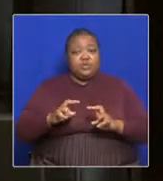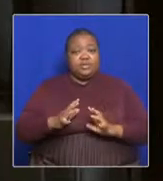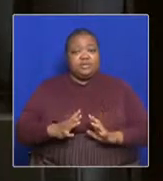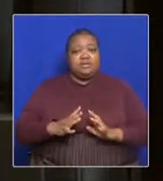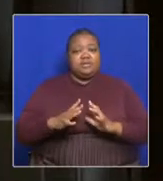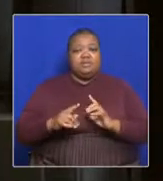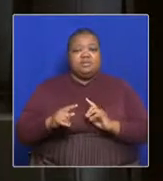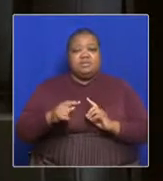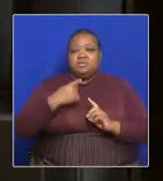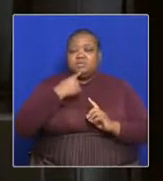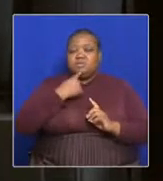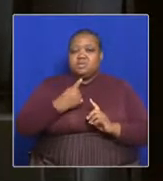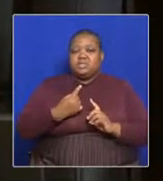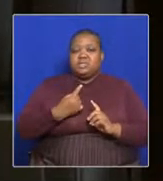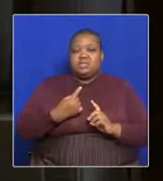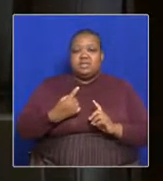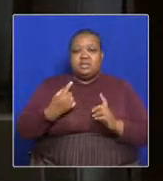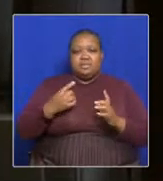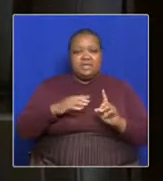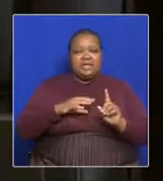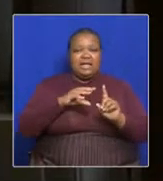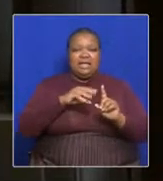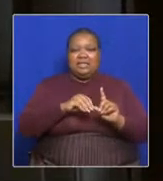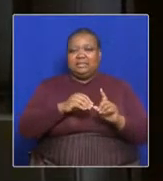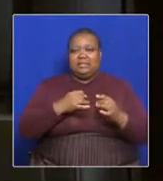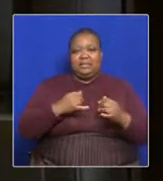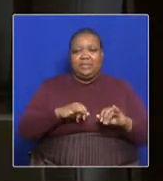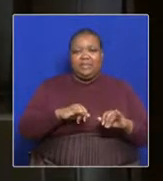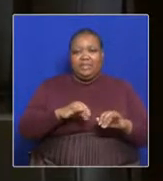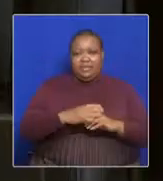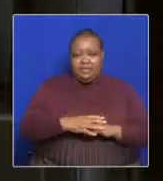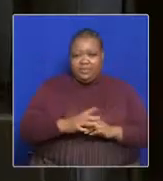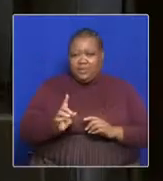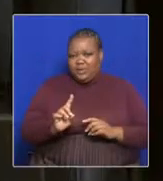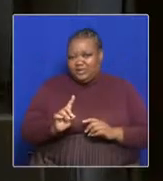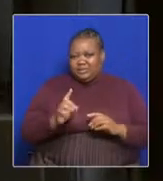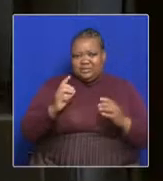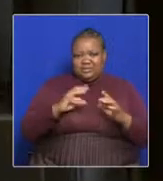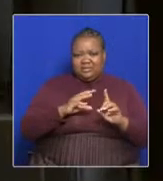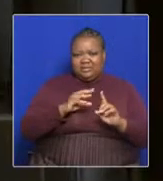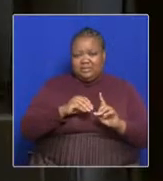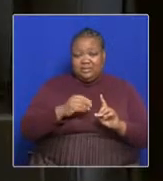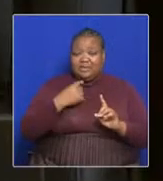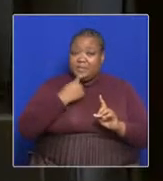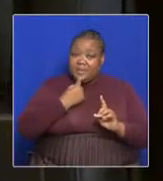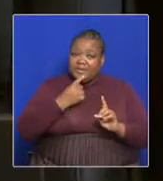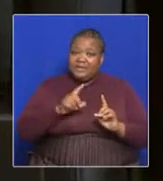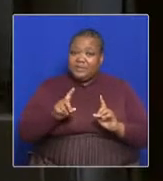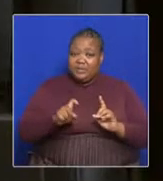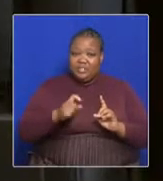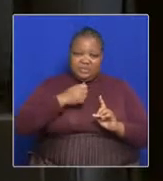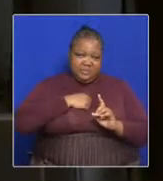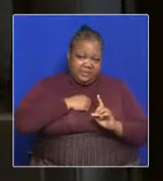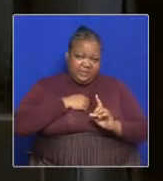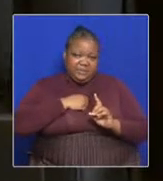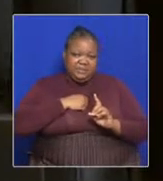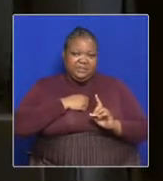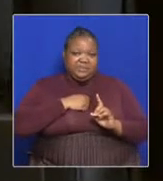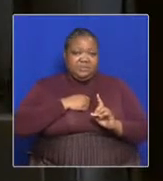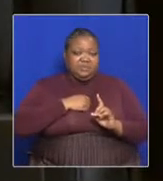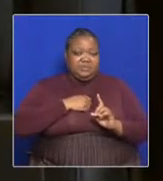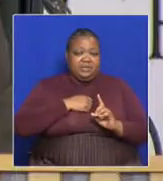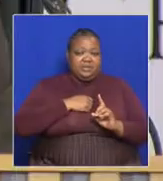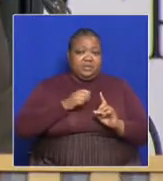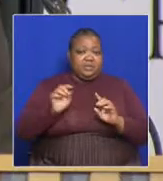I didn't ask him what. But that's not my question. I accept that's how you behaved on the